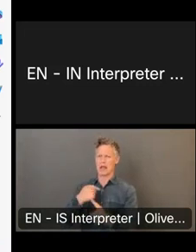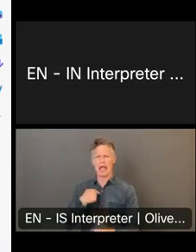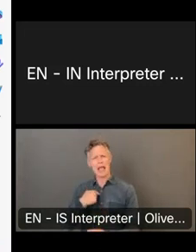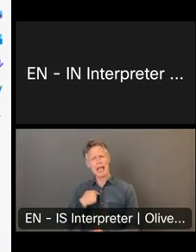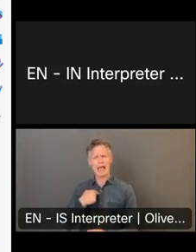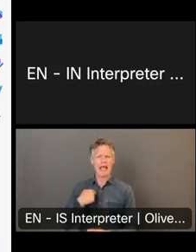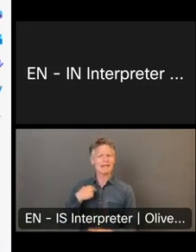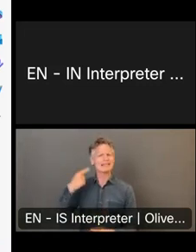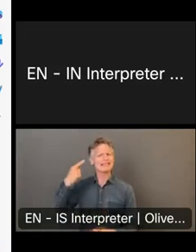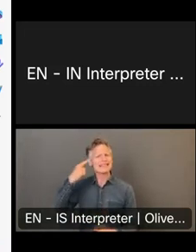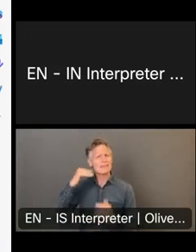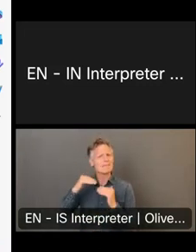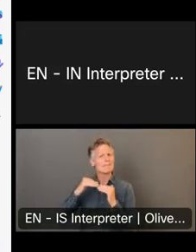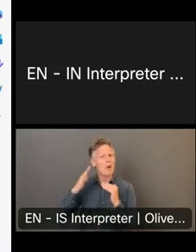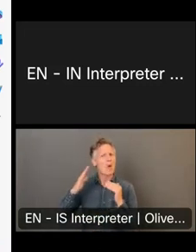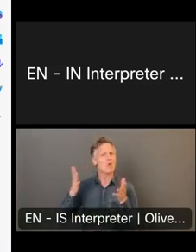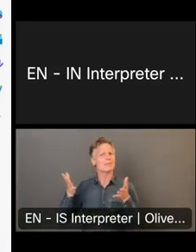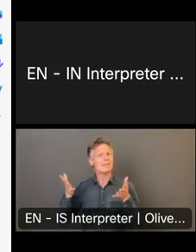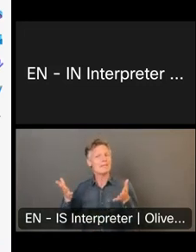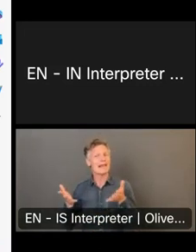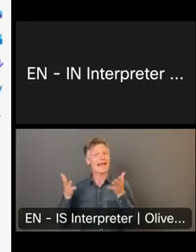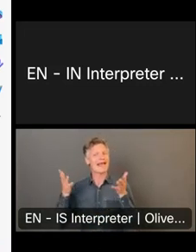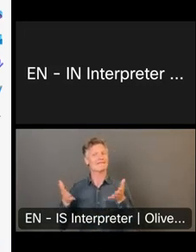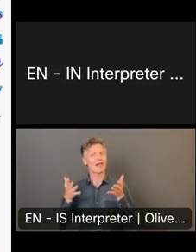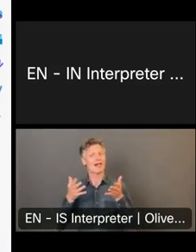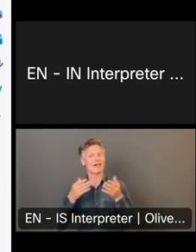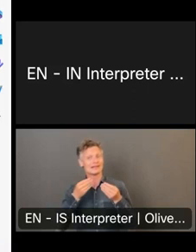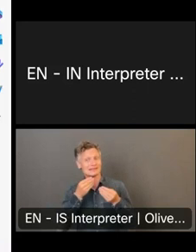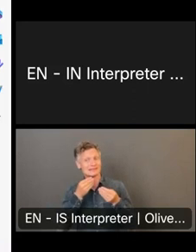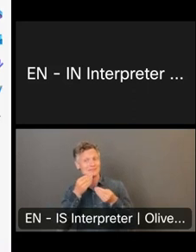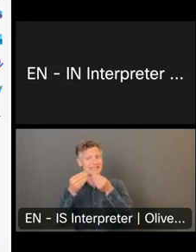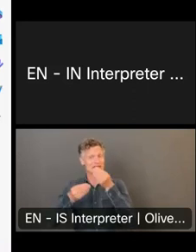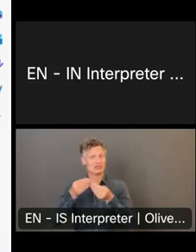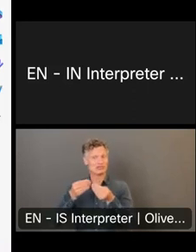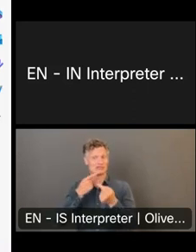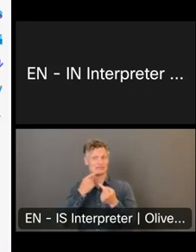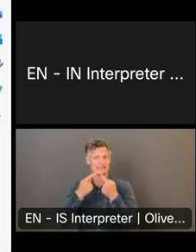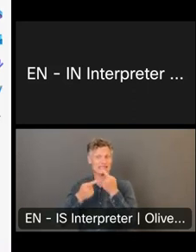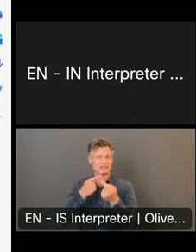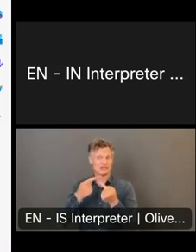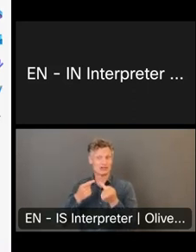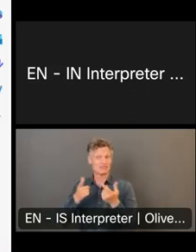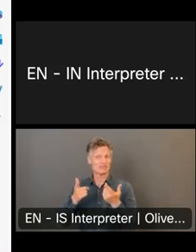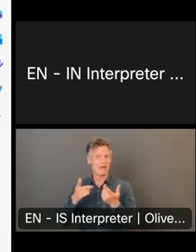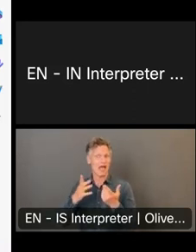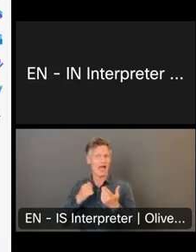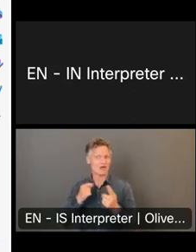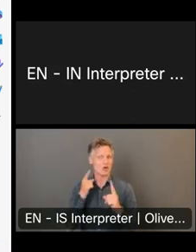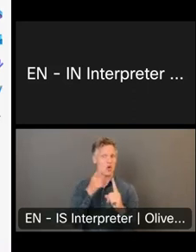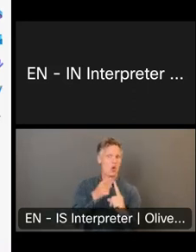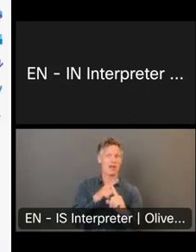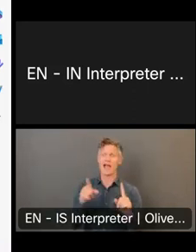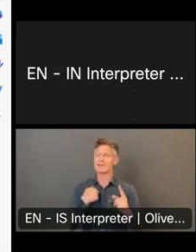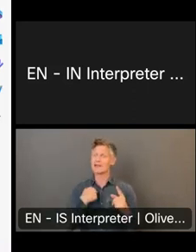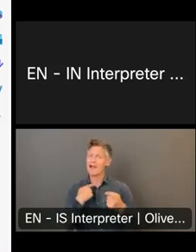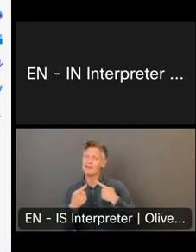speech is goal-oriented. For example, if we tell a joke within a conversation, we